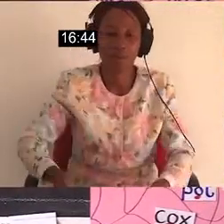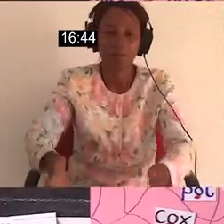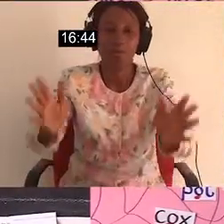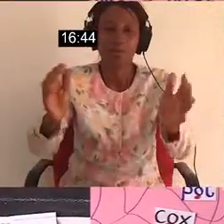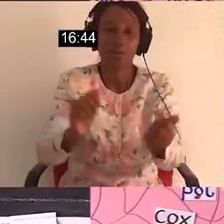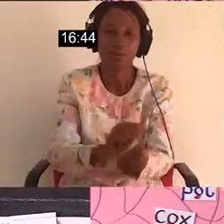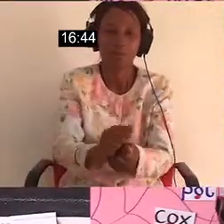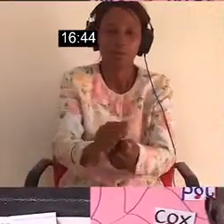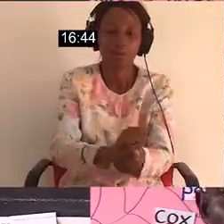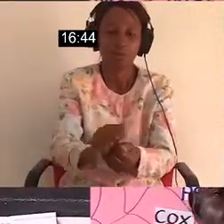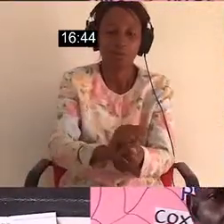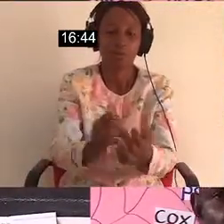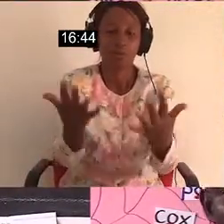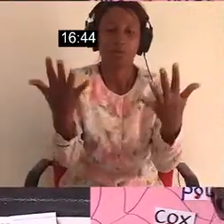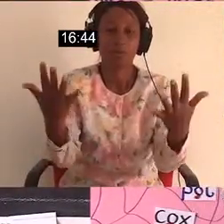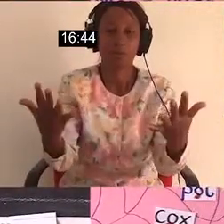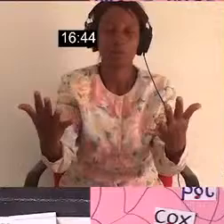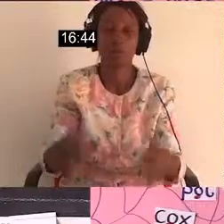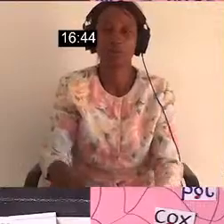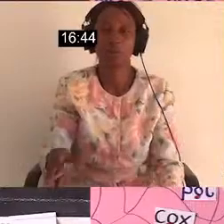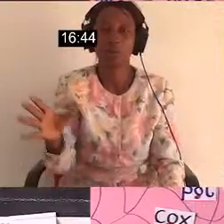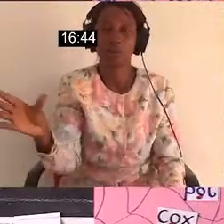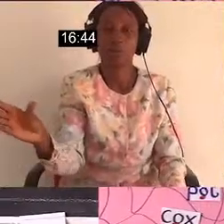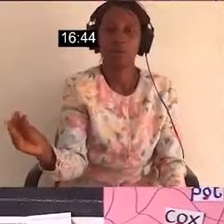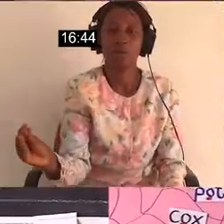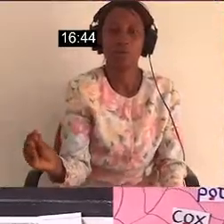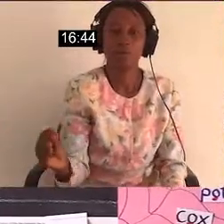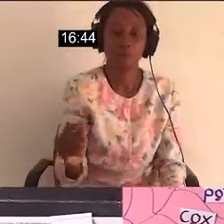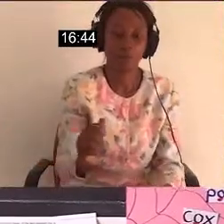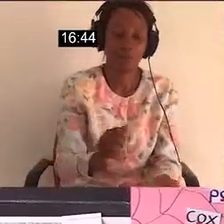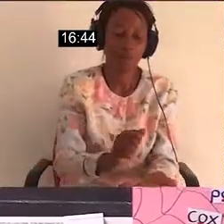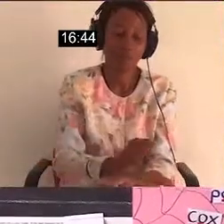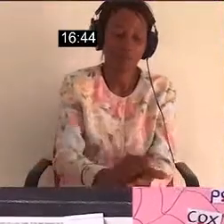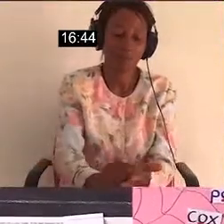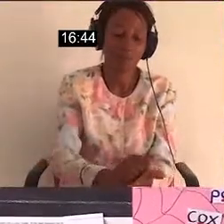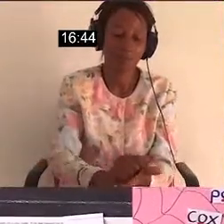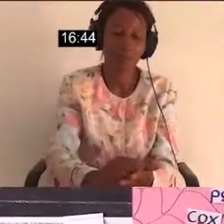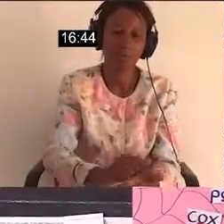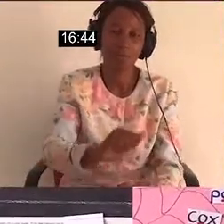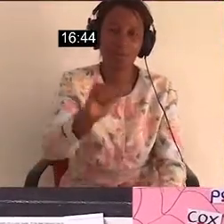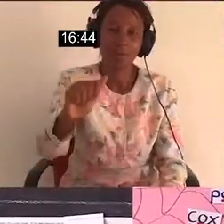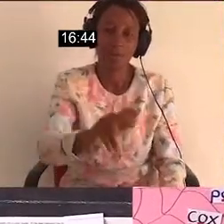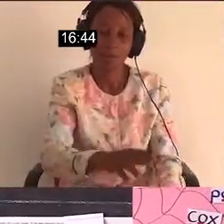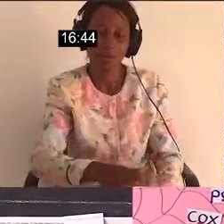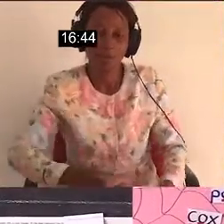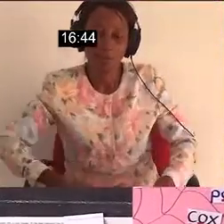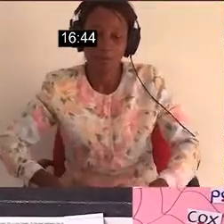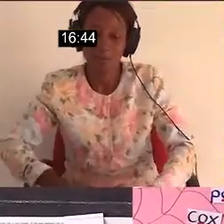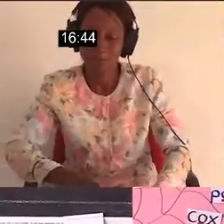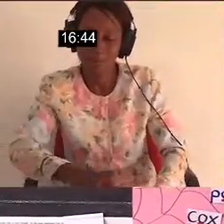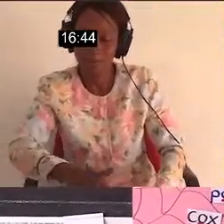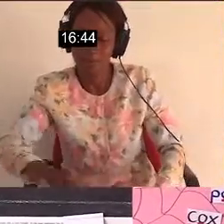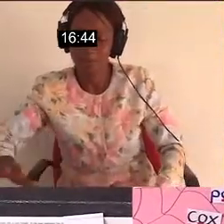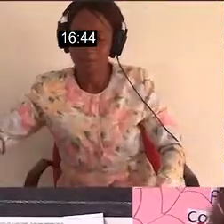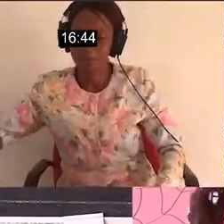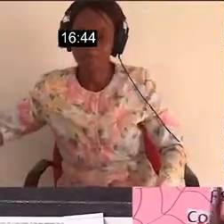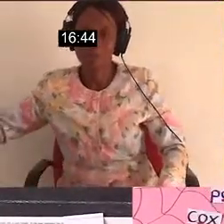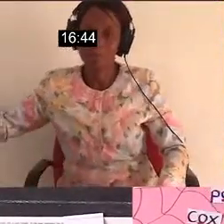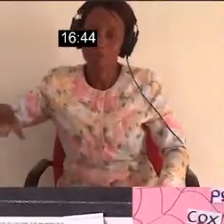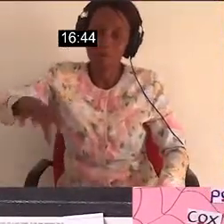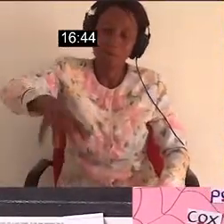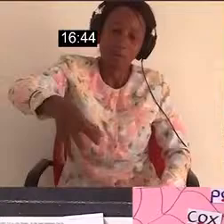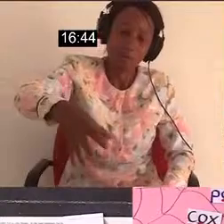hands. This is the way we wash our hands with soap and running water.